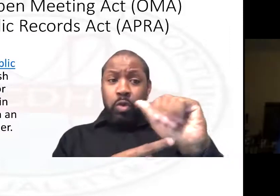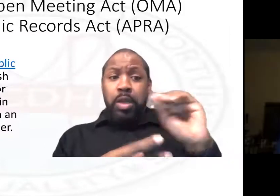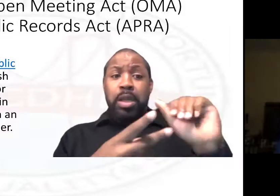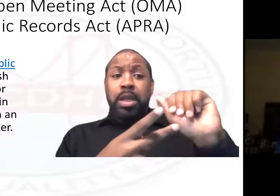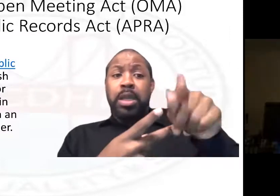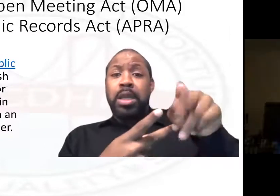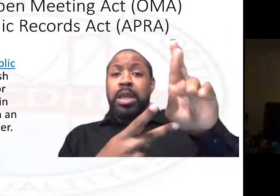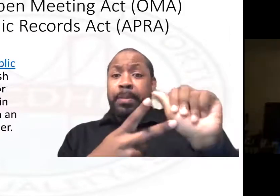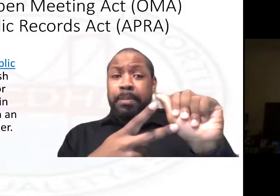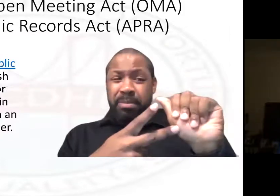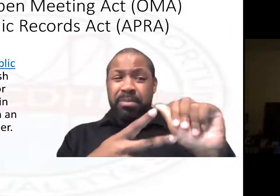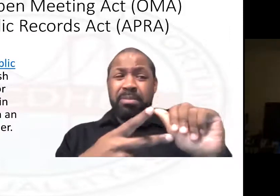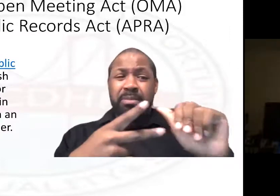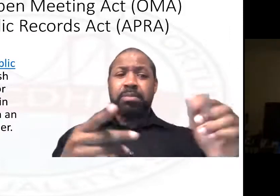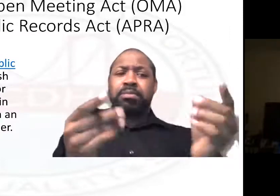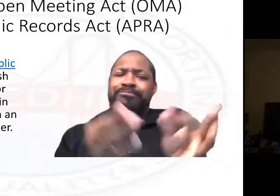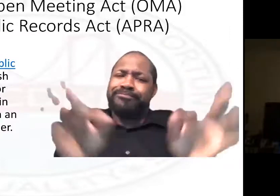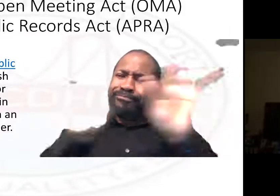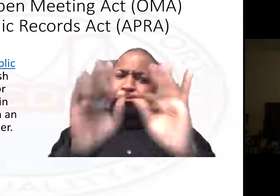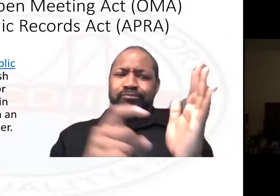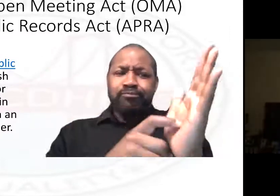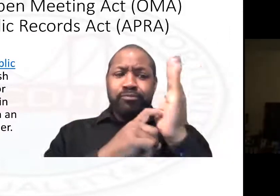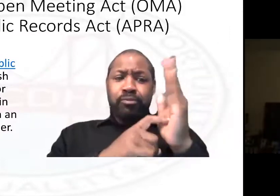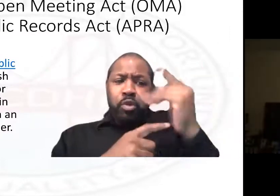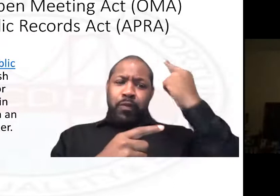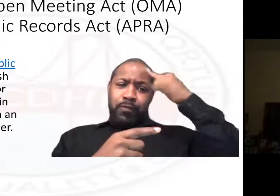explain and differentiate the OMA versus the APRA.